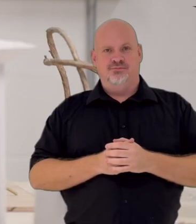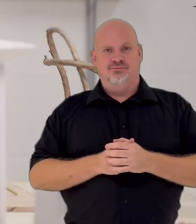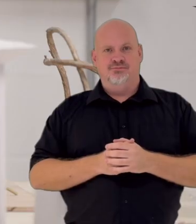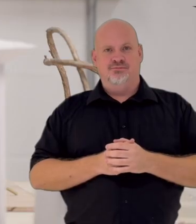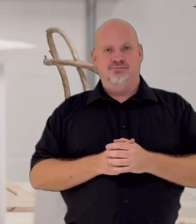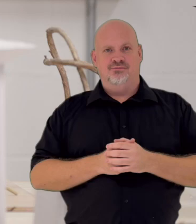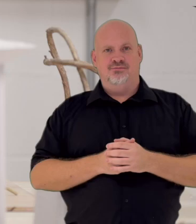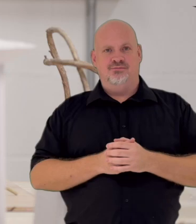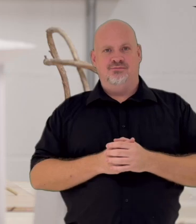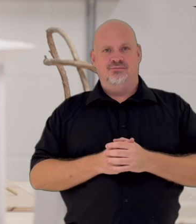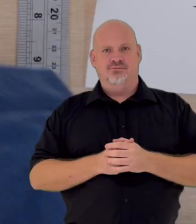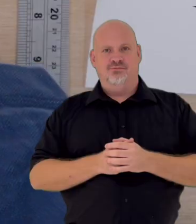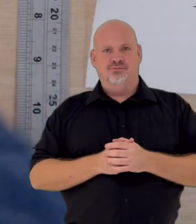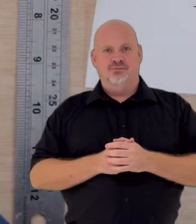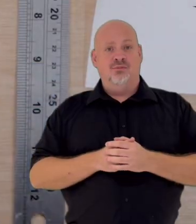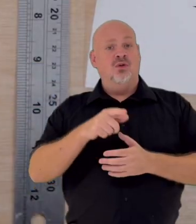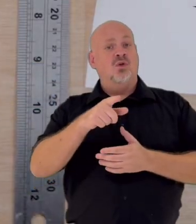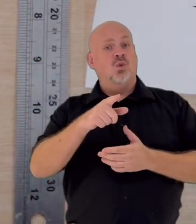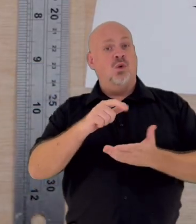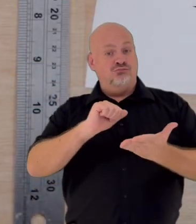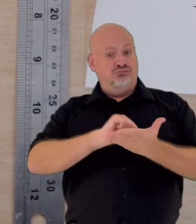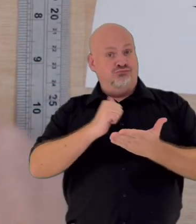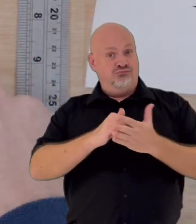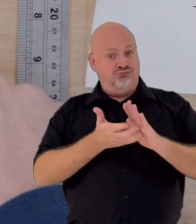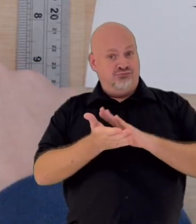And when you print these out, they're all labelled